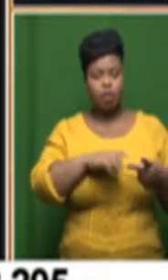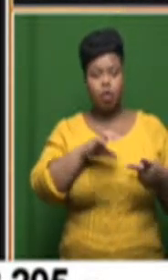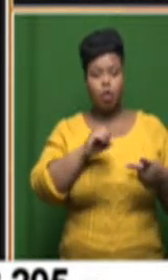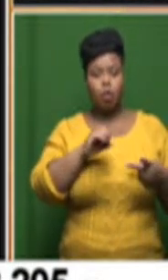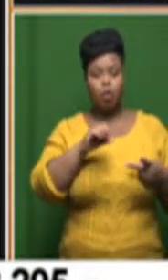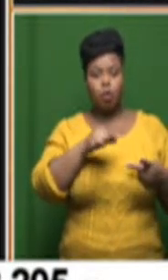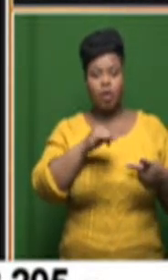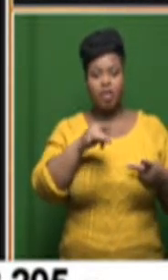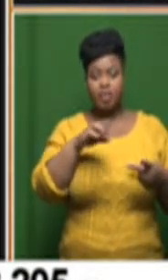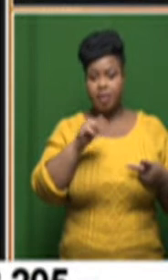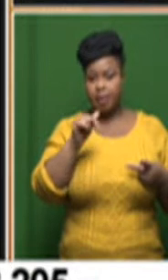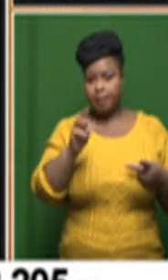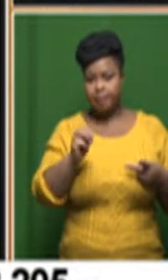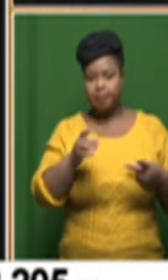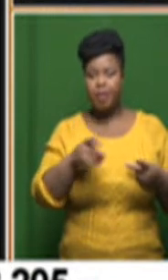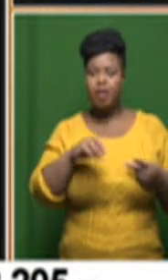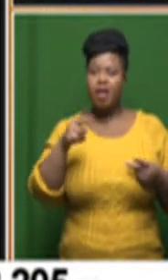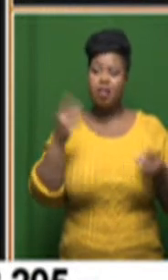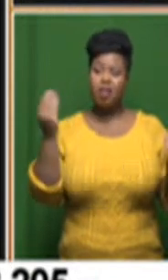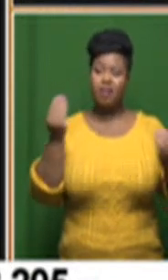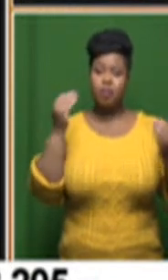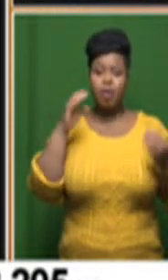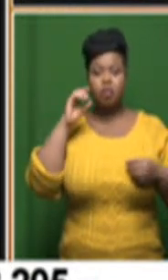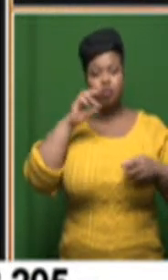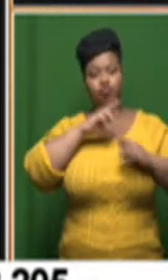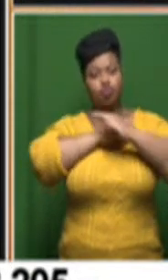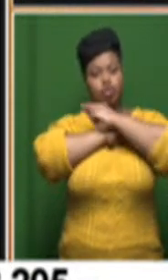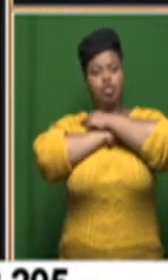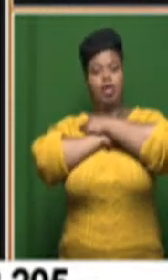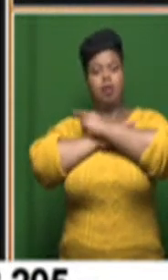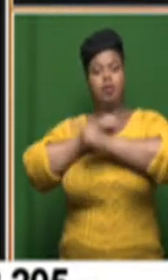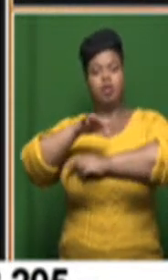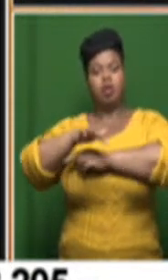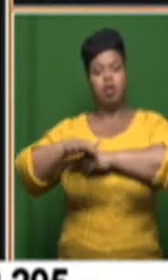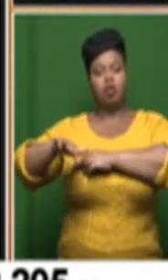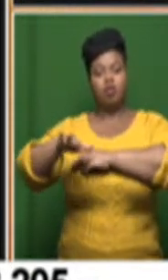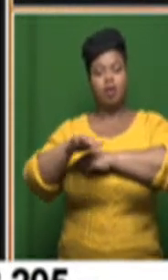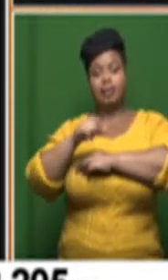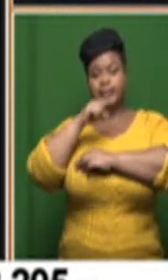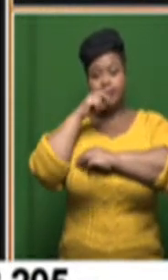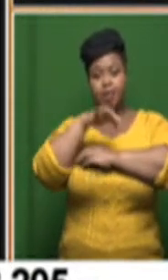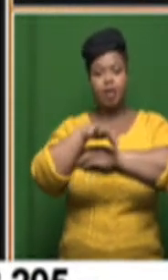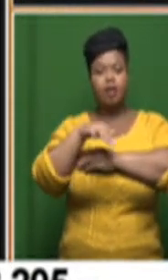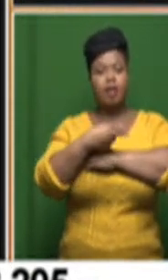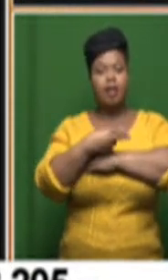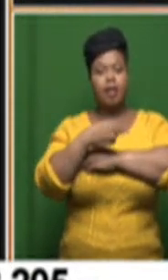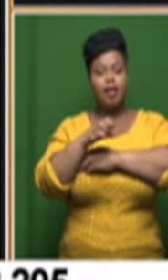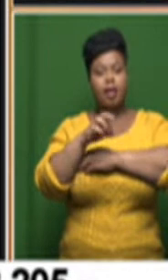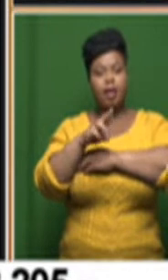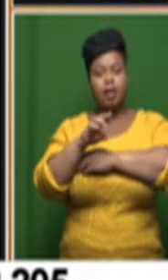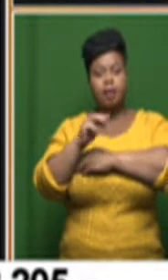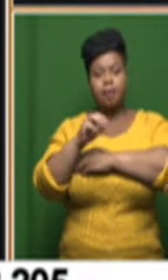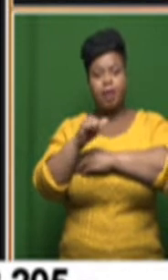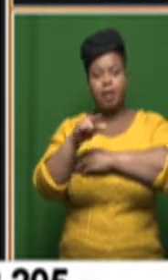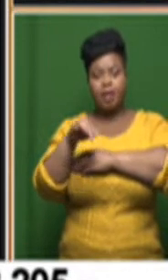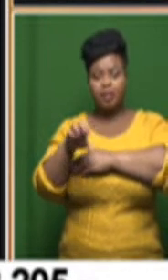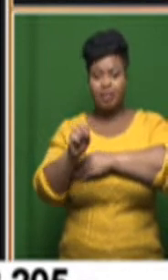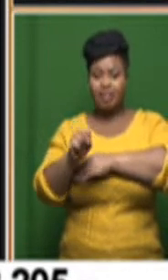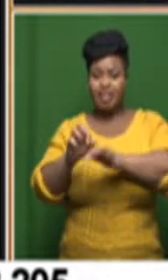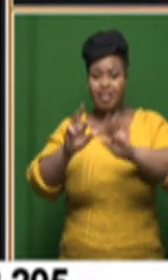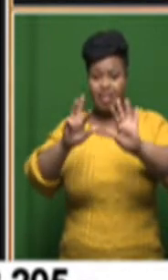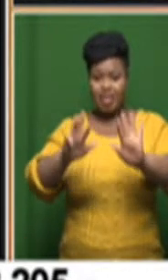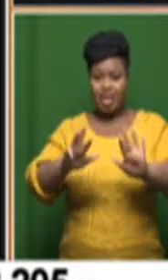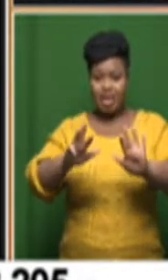are popular retirement areas. And like in Hermanus, there are 9 retirement